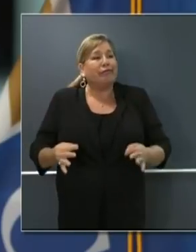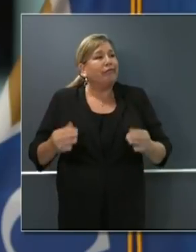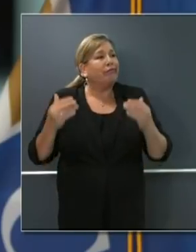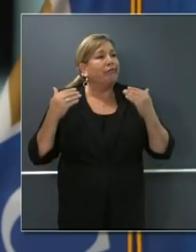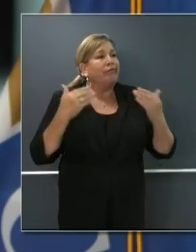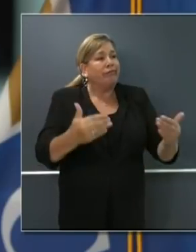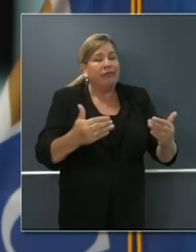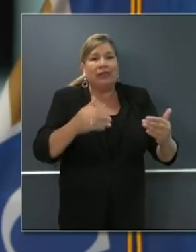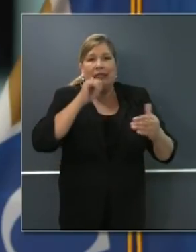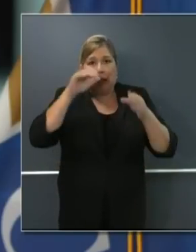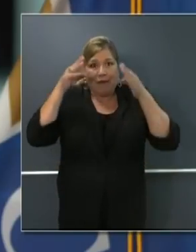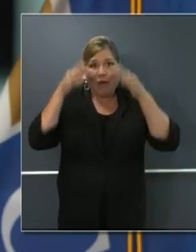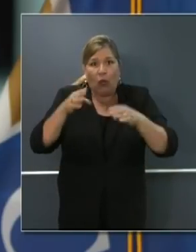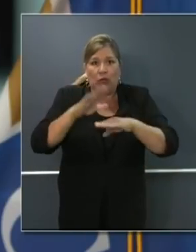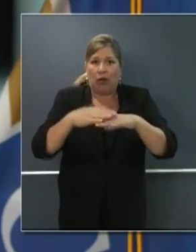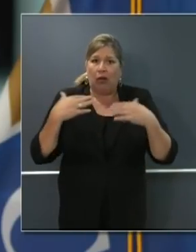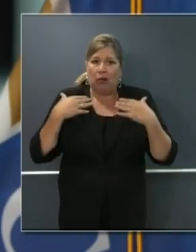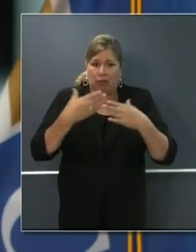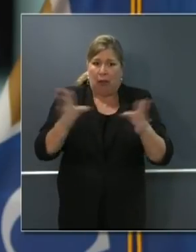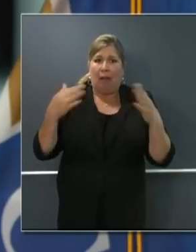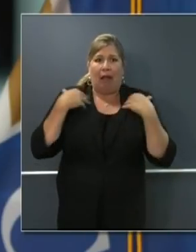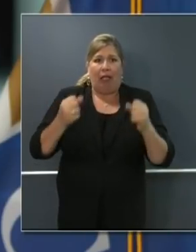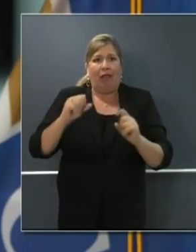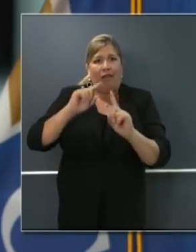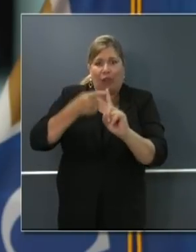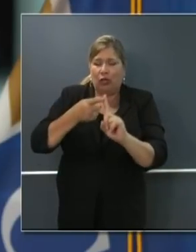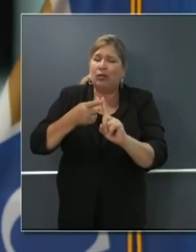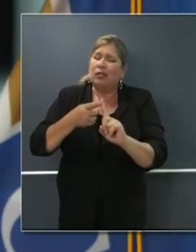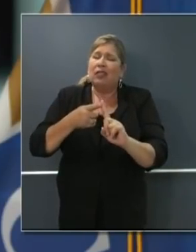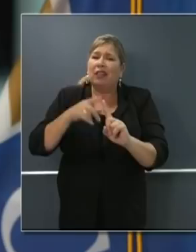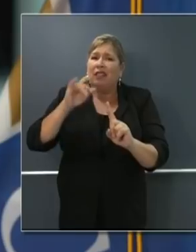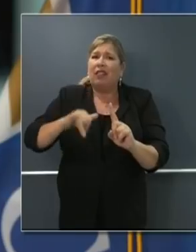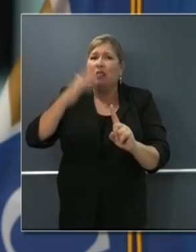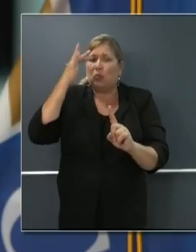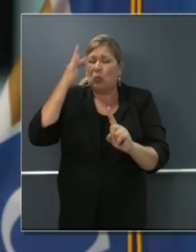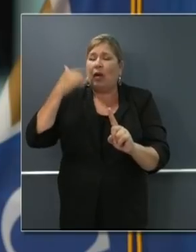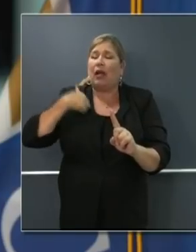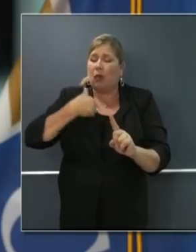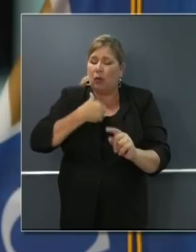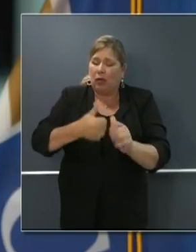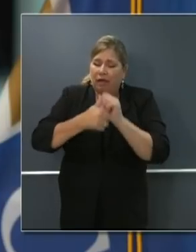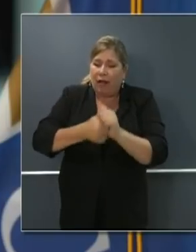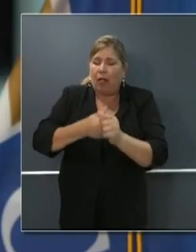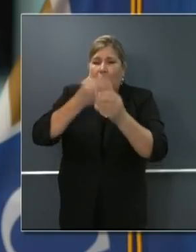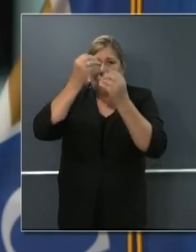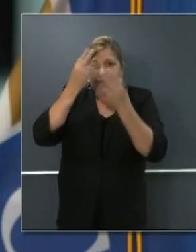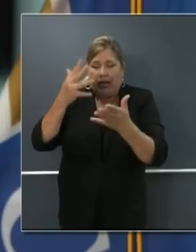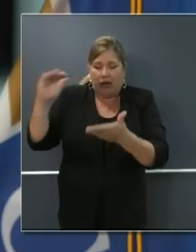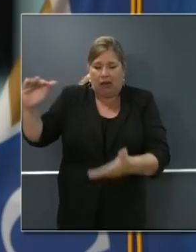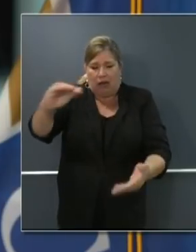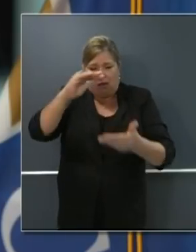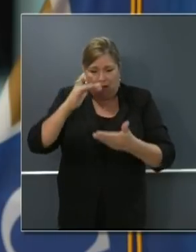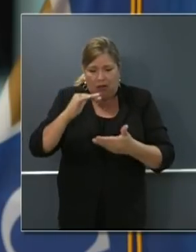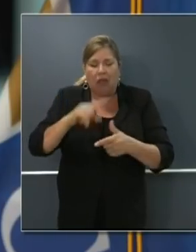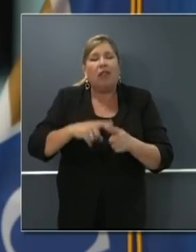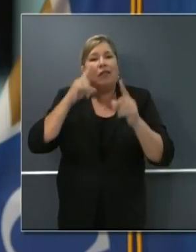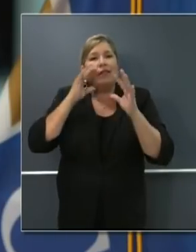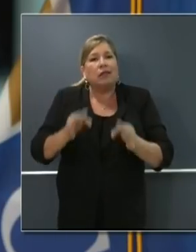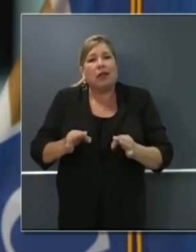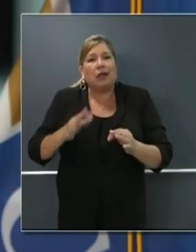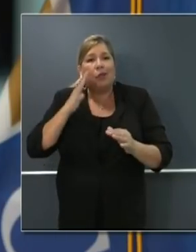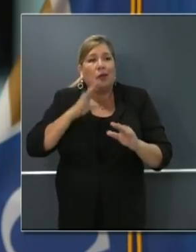frame of focus on public health first. And so that's what ultimately guide our decisions. Kathleen Renane, AP.